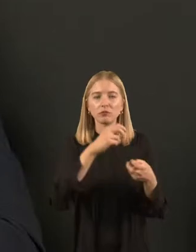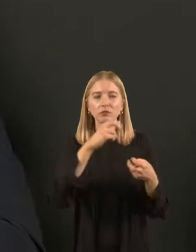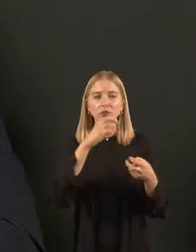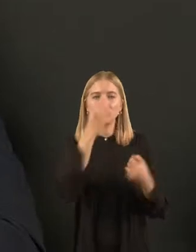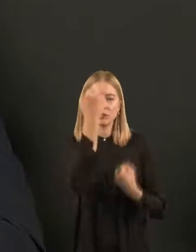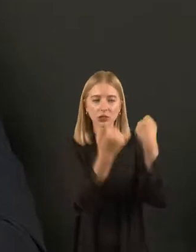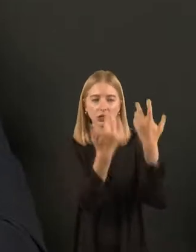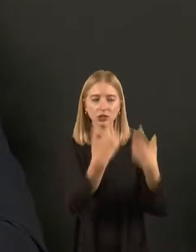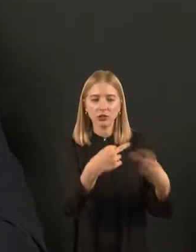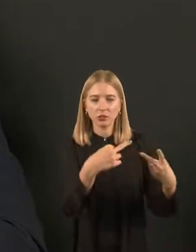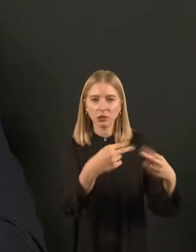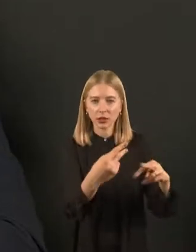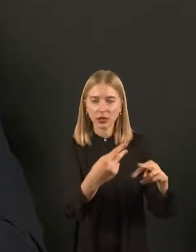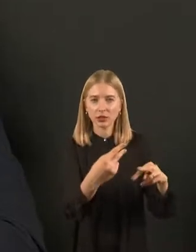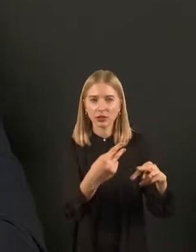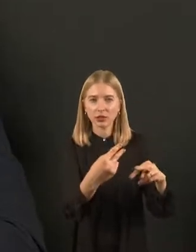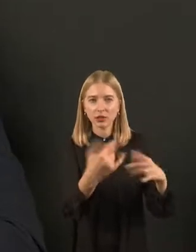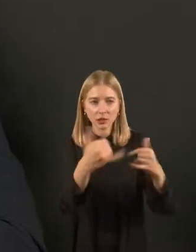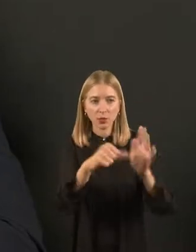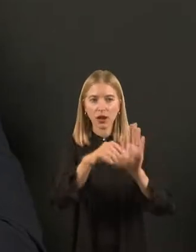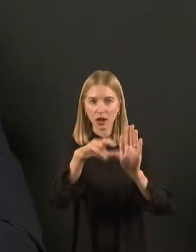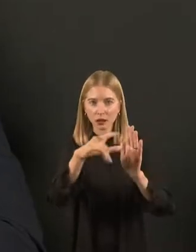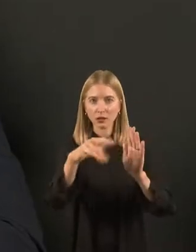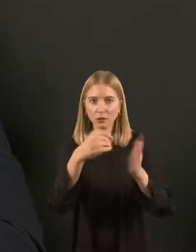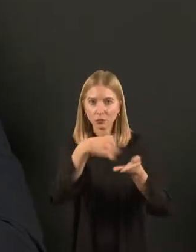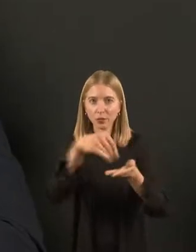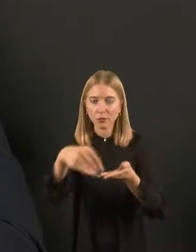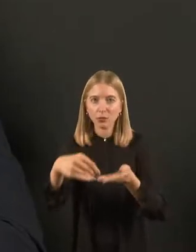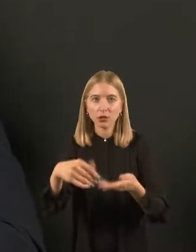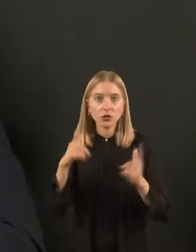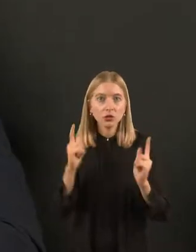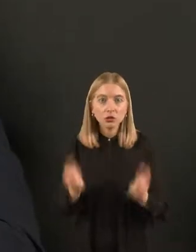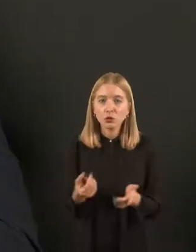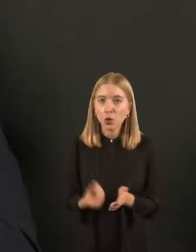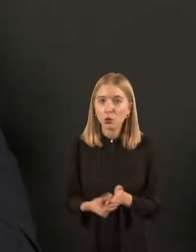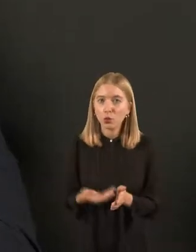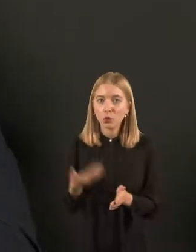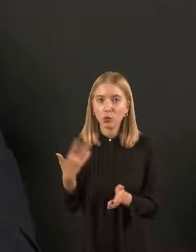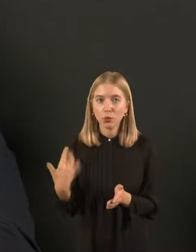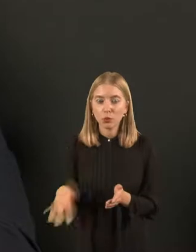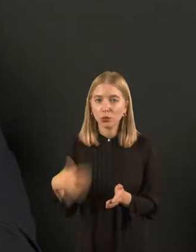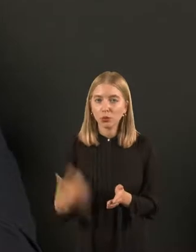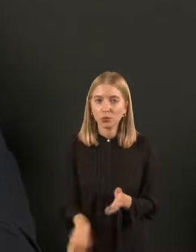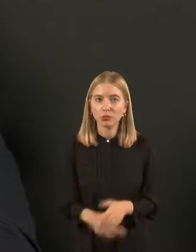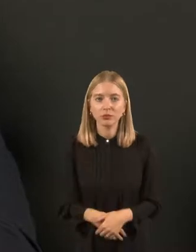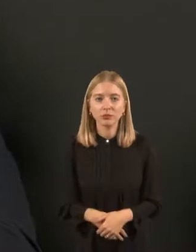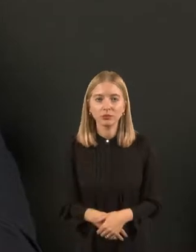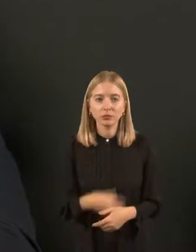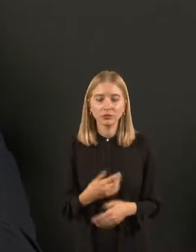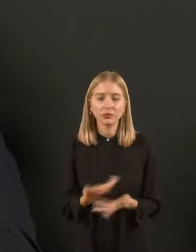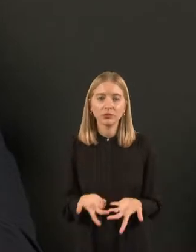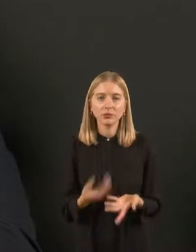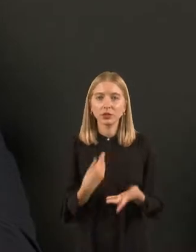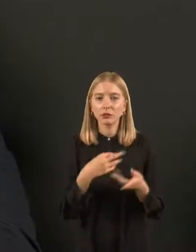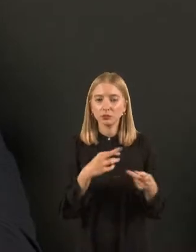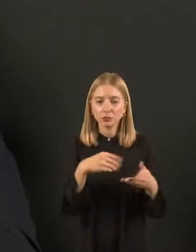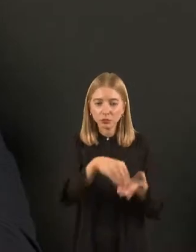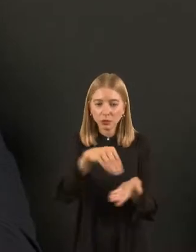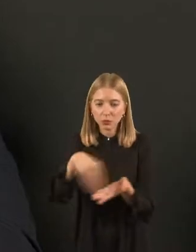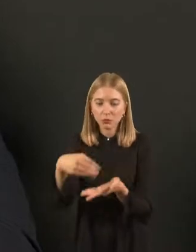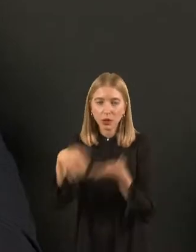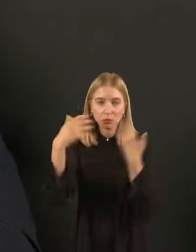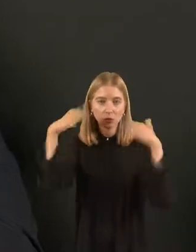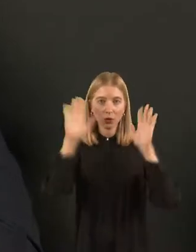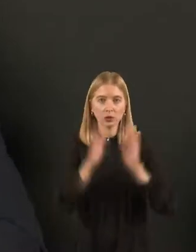into electric ones overnight. This will not happen because it is expensive and it is a